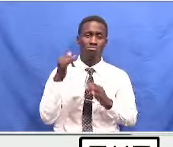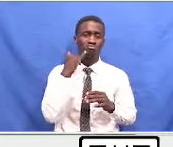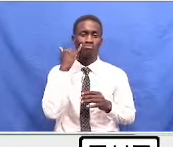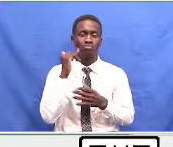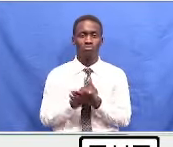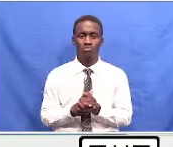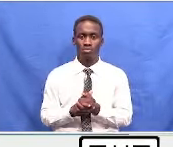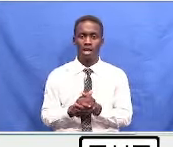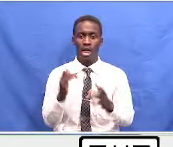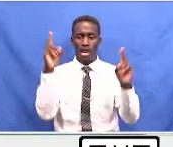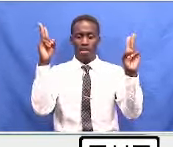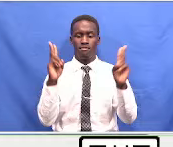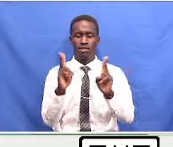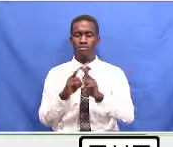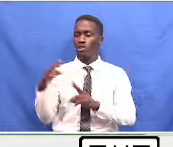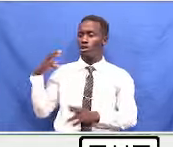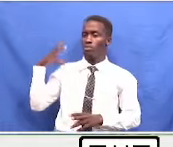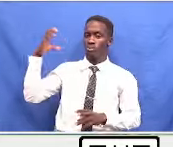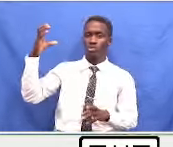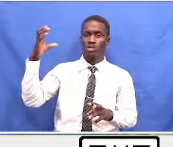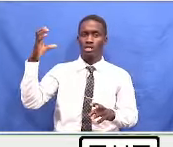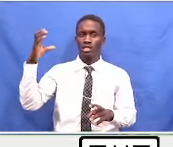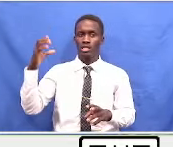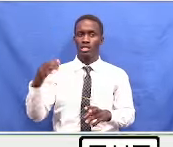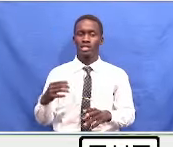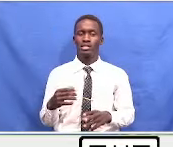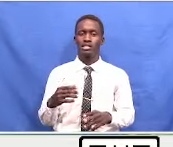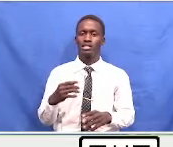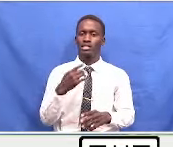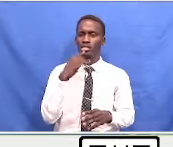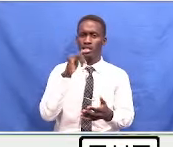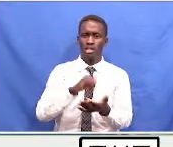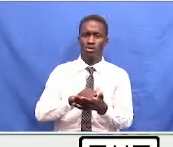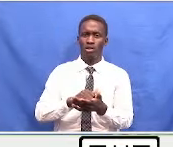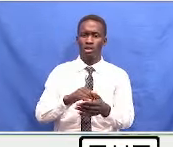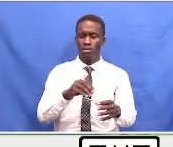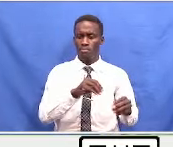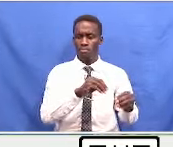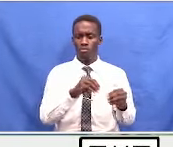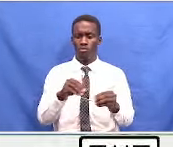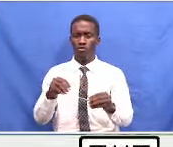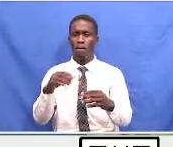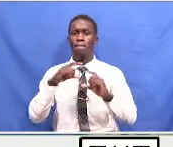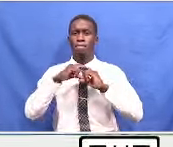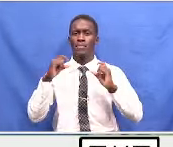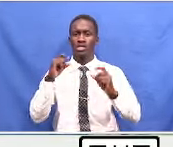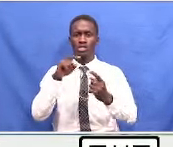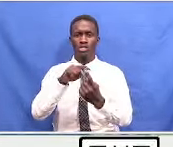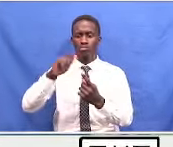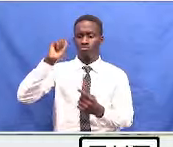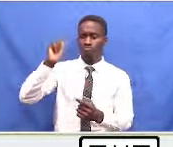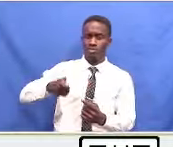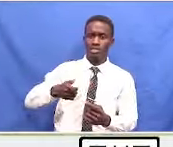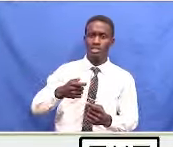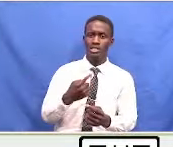Rift Valley Regional Police Commander Jasper Umbate has vowed to bring the controversial pastor to justice, assuring the public that